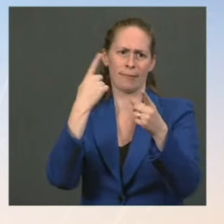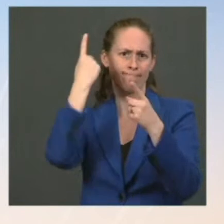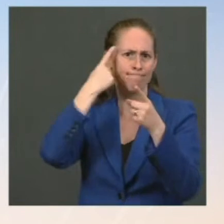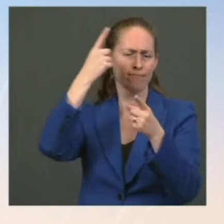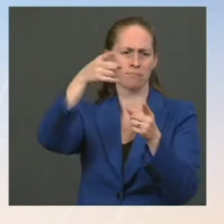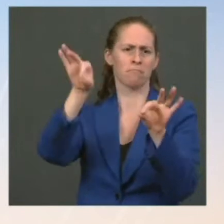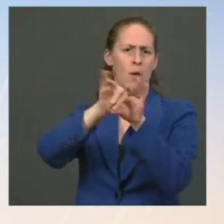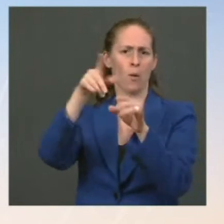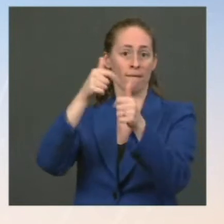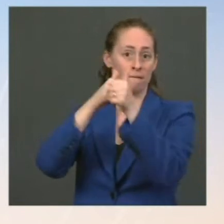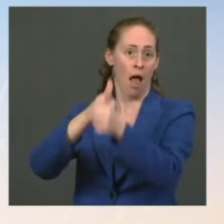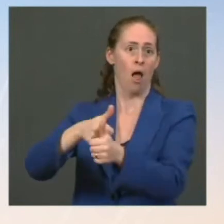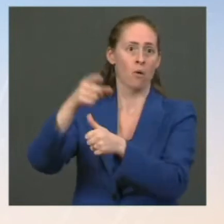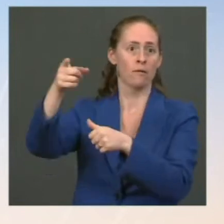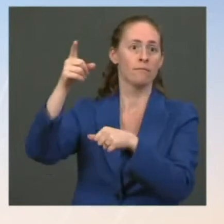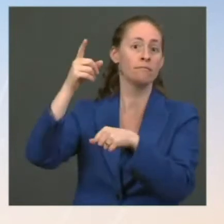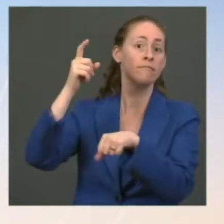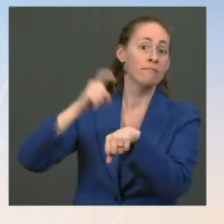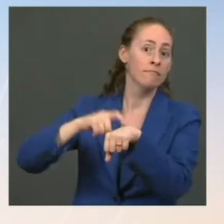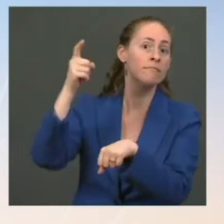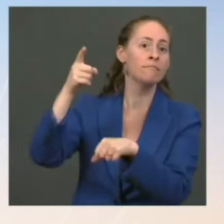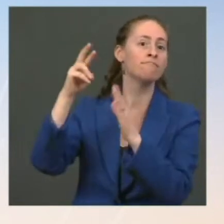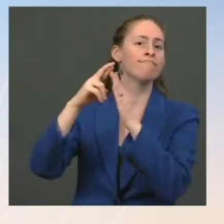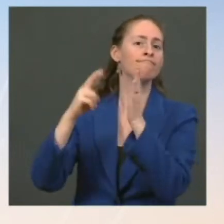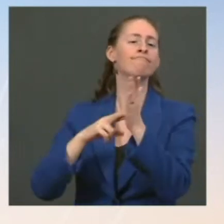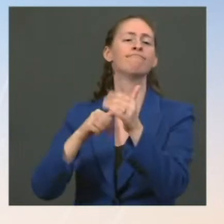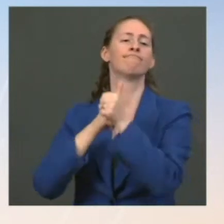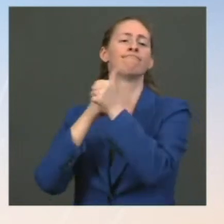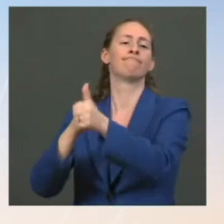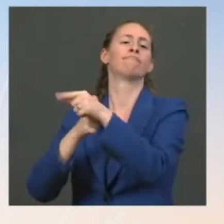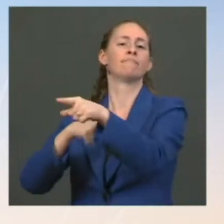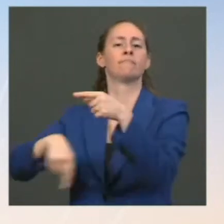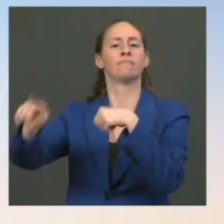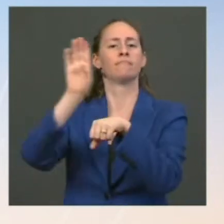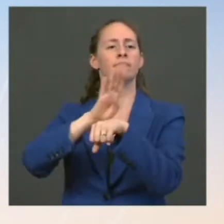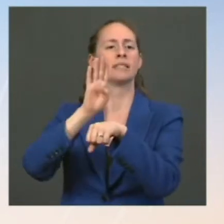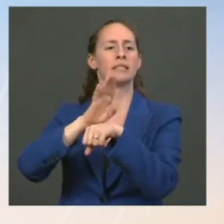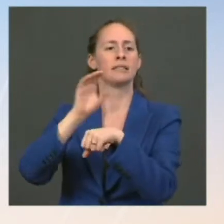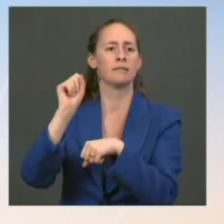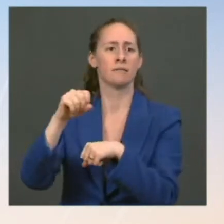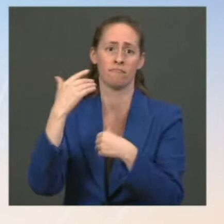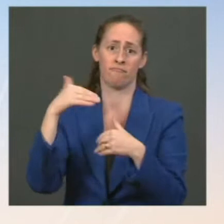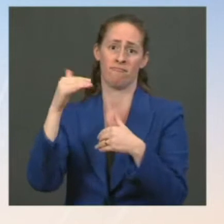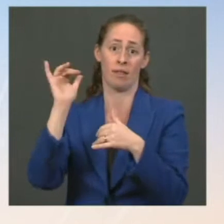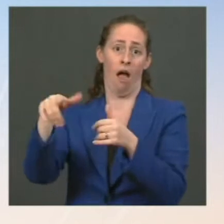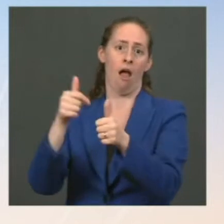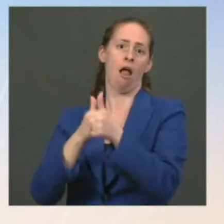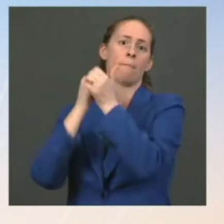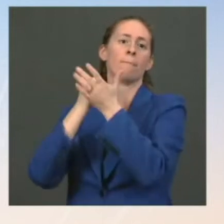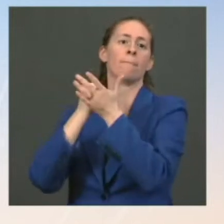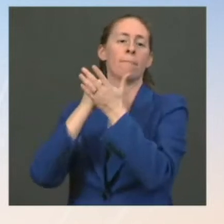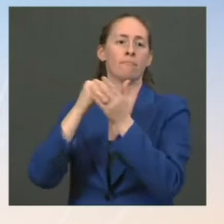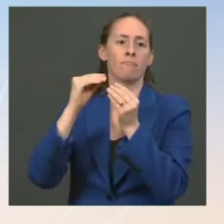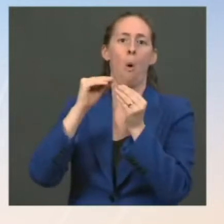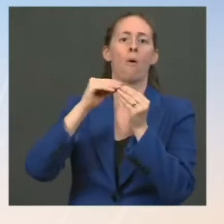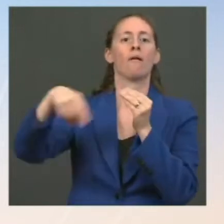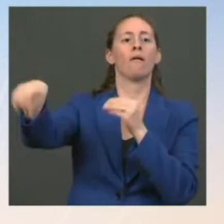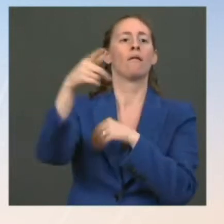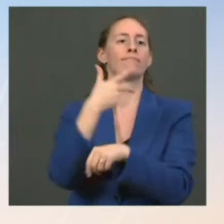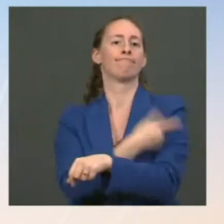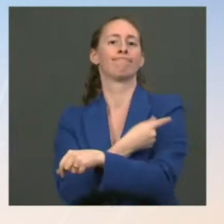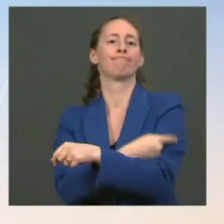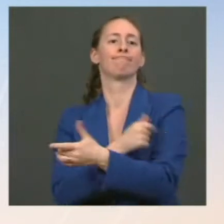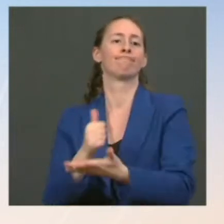the rules. But businesses can employ it. It's become more popular. It's been very successful in the vast majority of businesses that